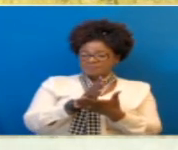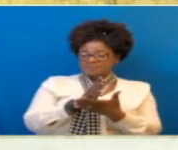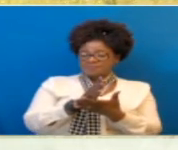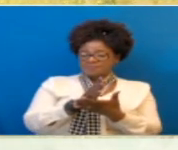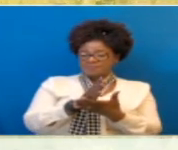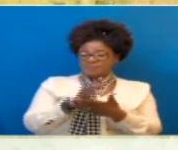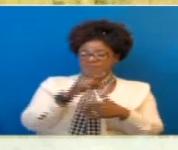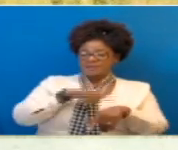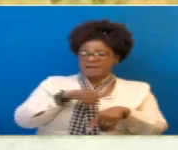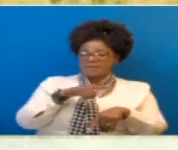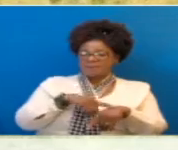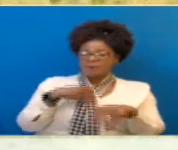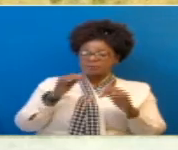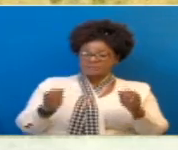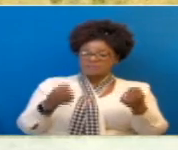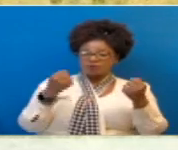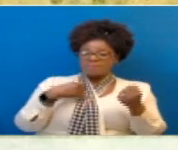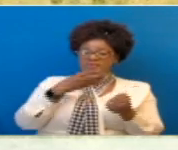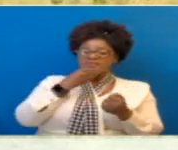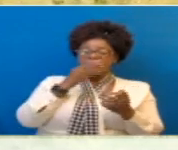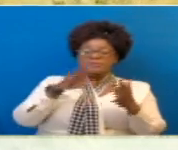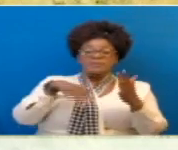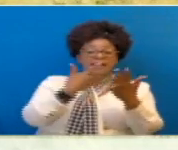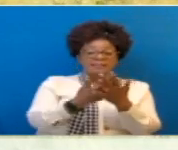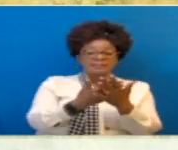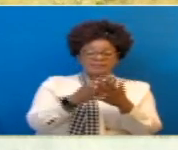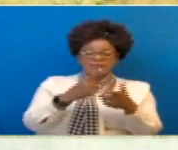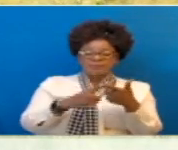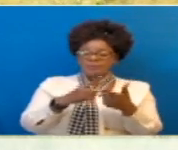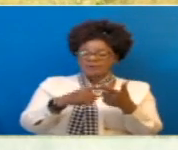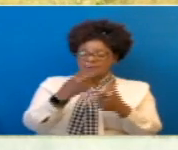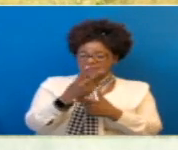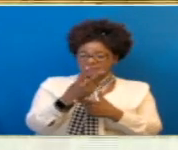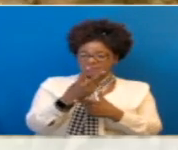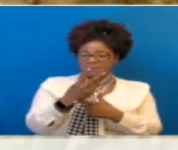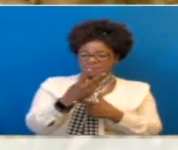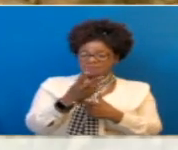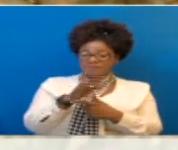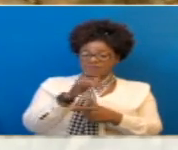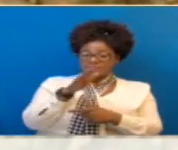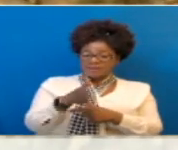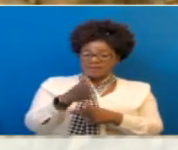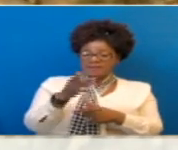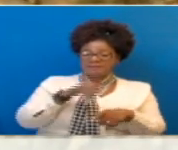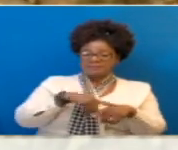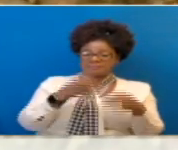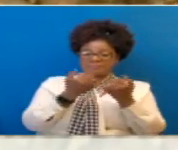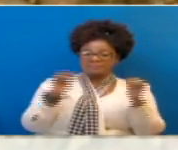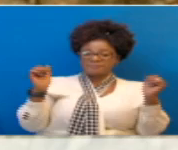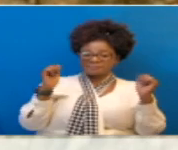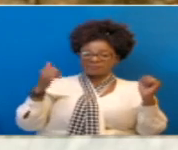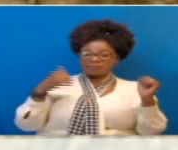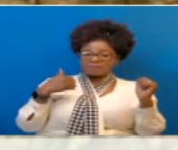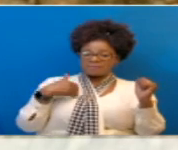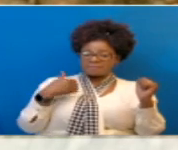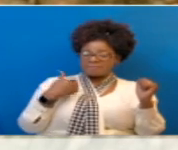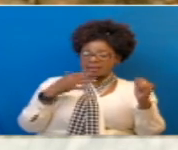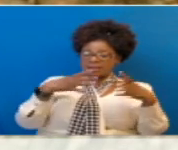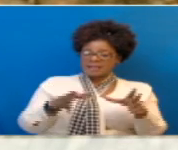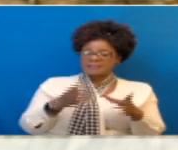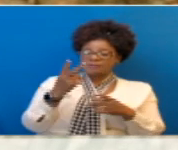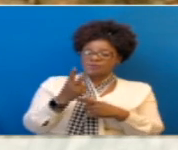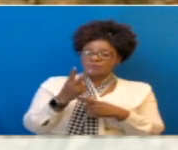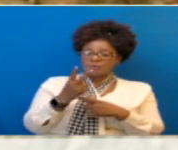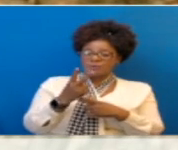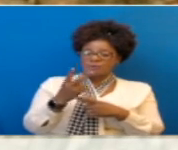When I was rescued, my father was arrested for 2 years, and from there, when he was released, I was in class two.